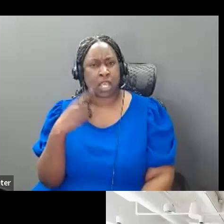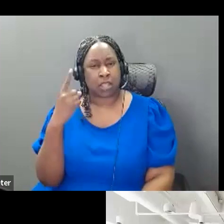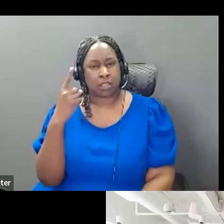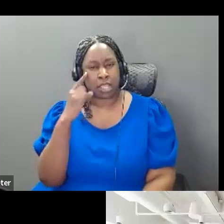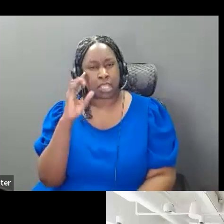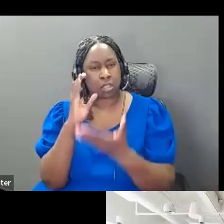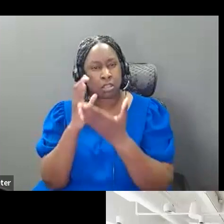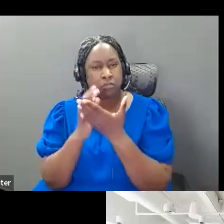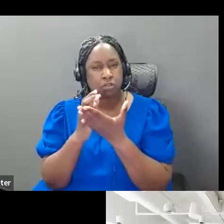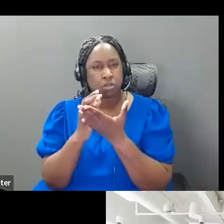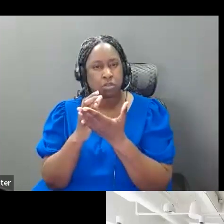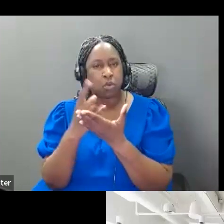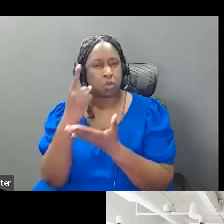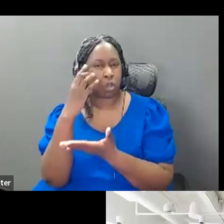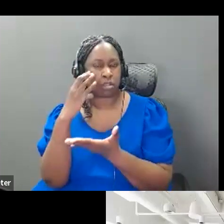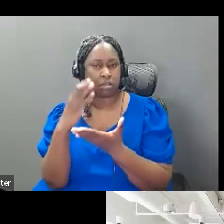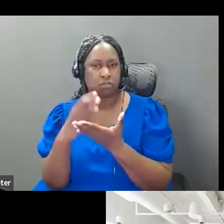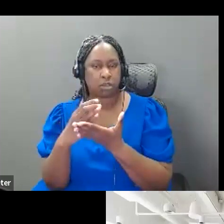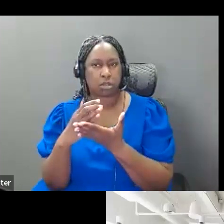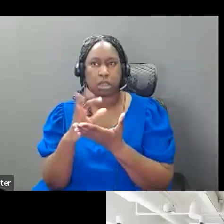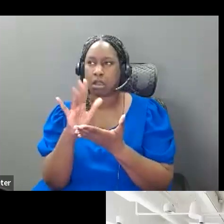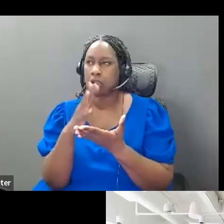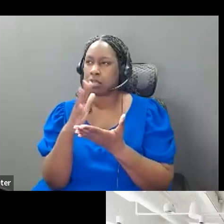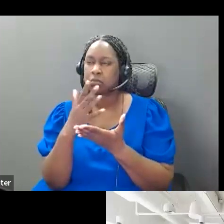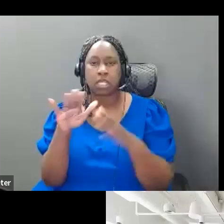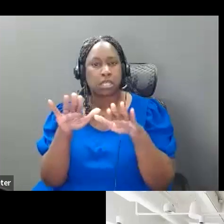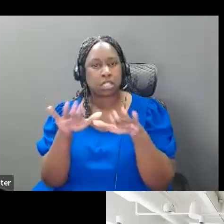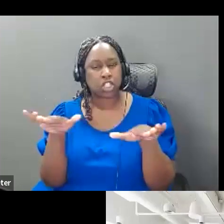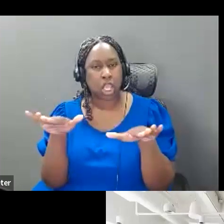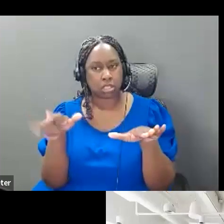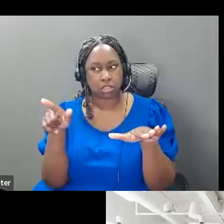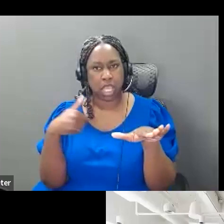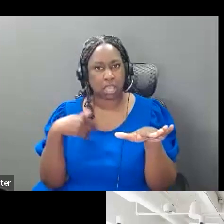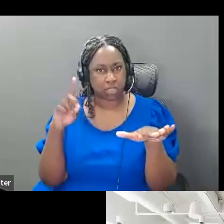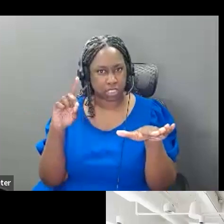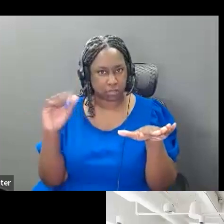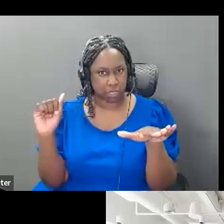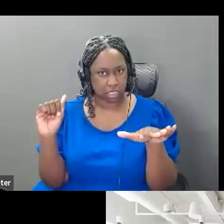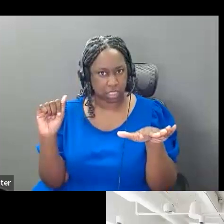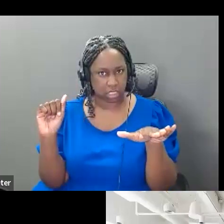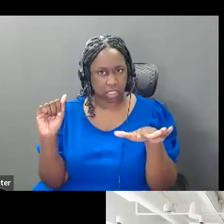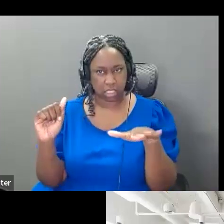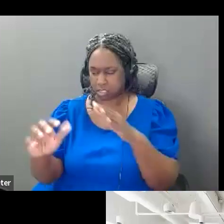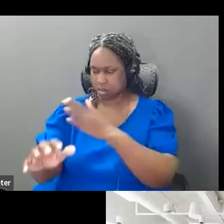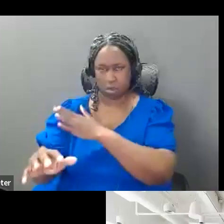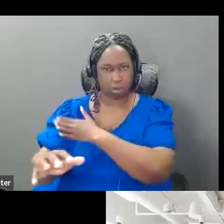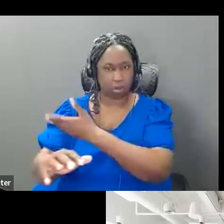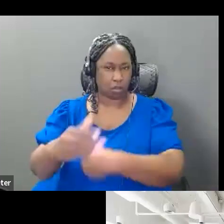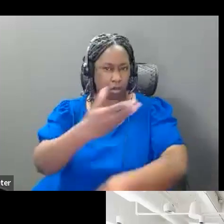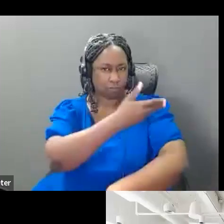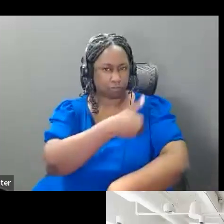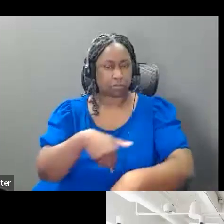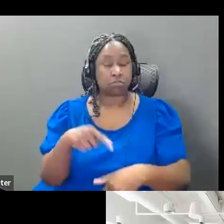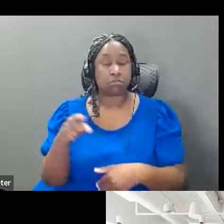photo of, like, I think we said in one of the photos, of a child with a disability, like arms were missing, and the child was